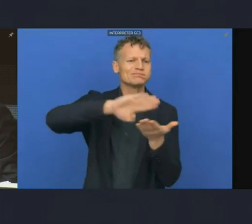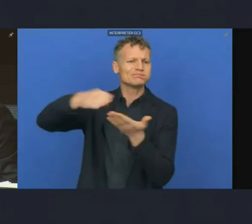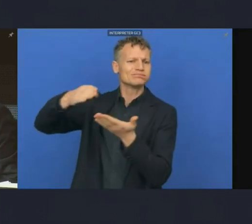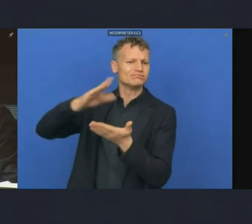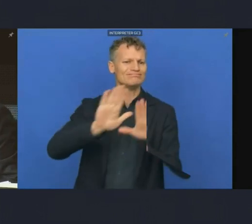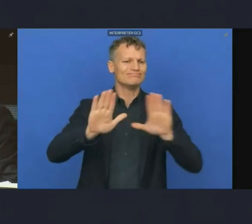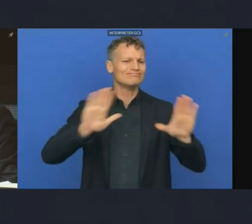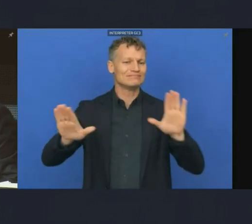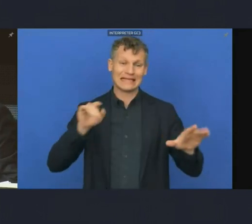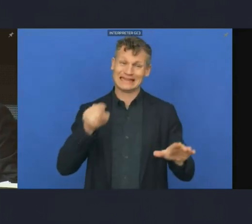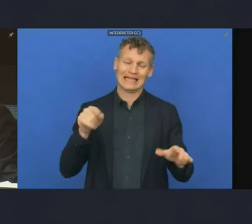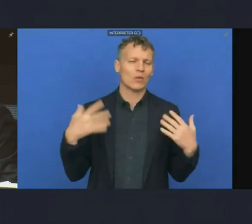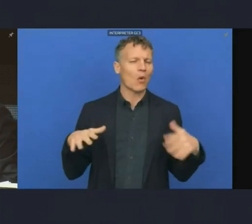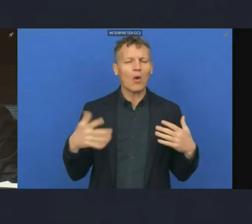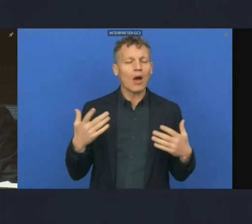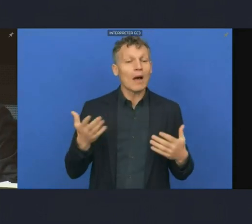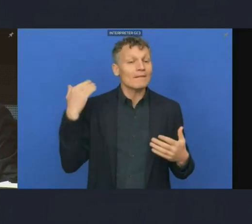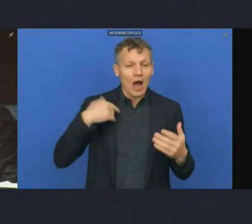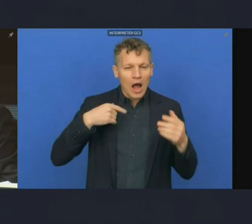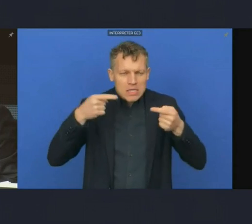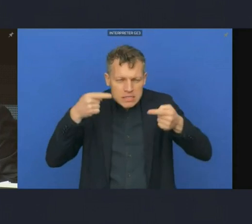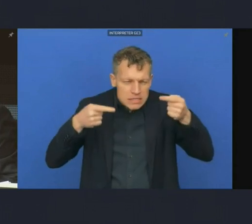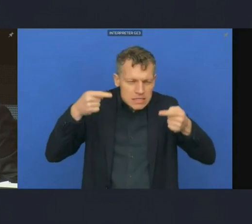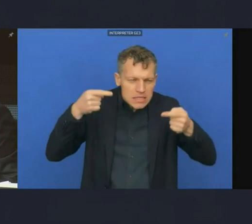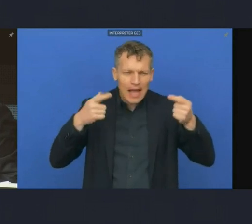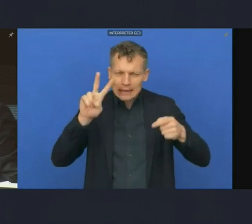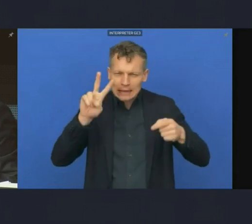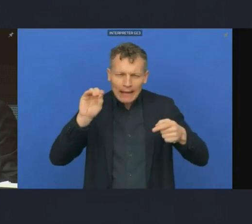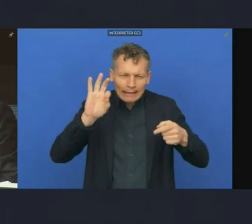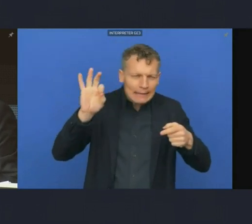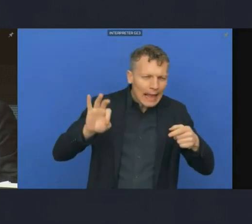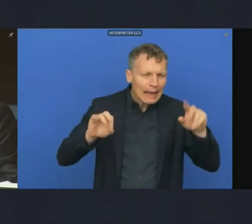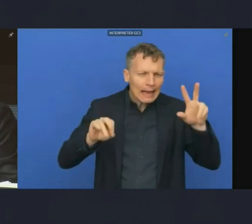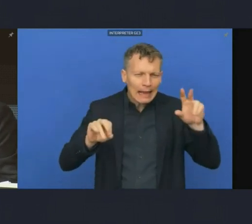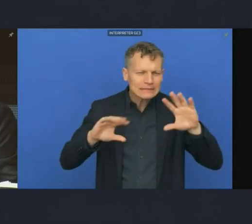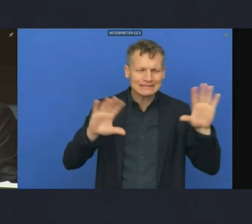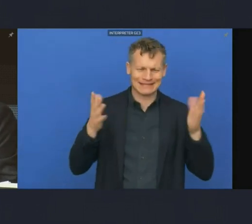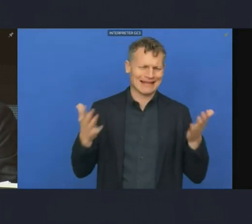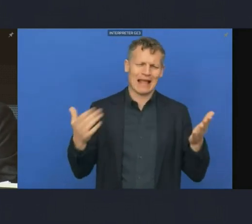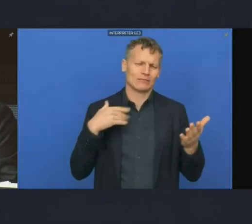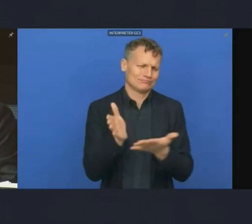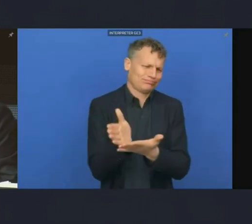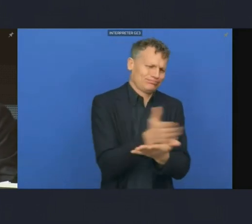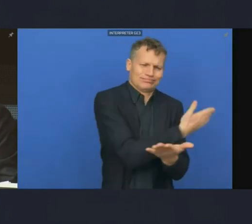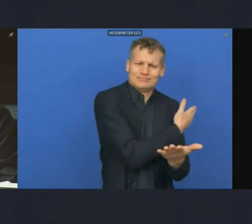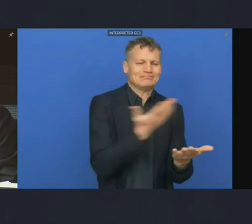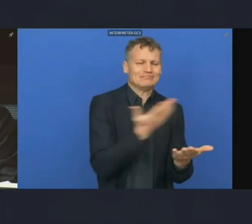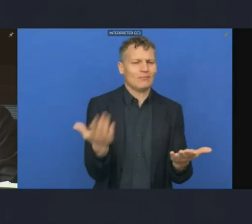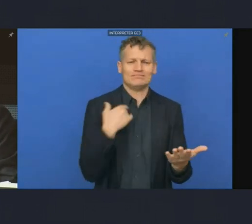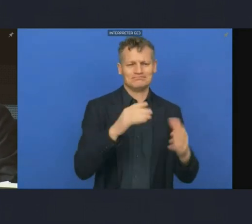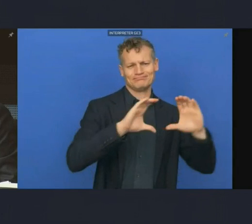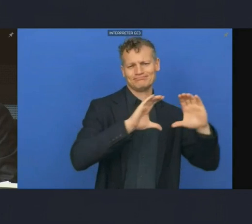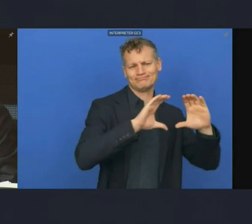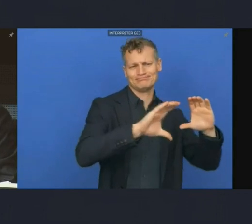for further for sport organizations and stakeholders. We have spoken a lot in the past about